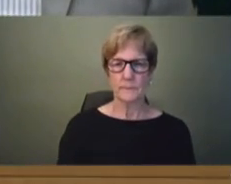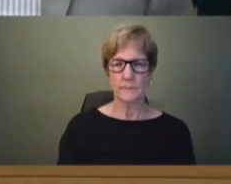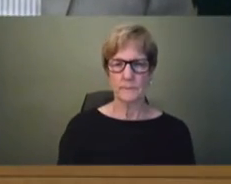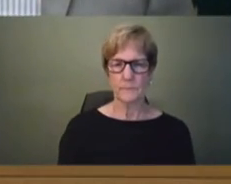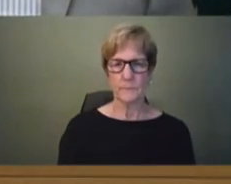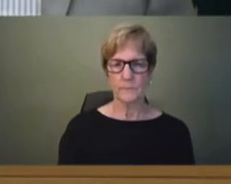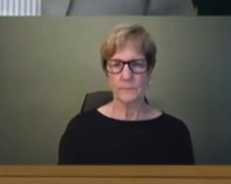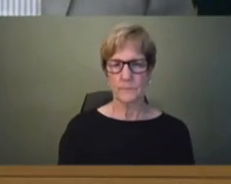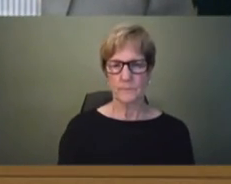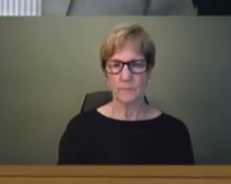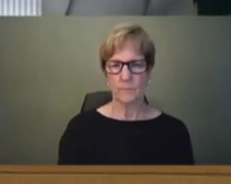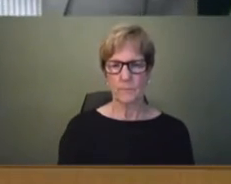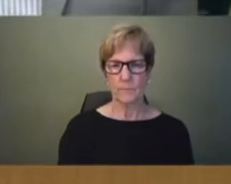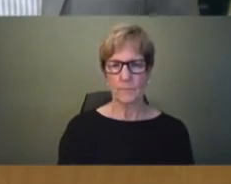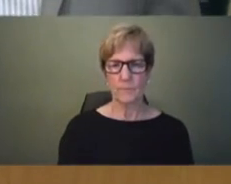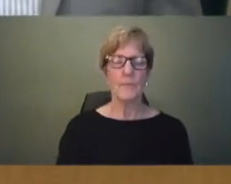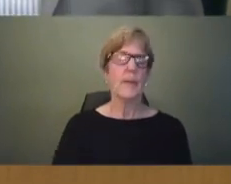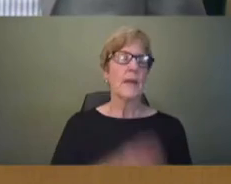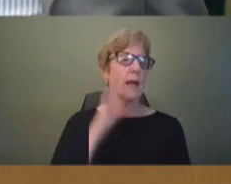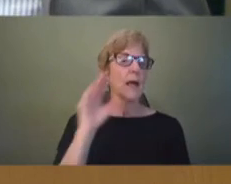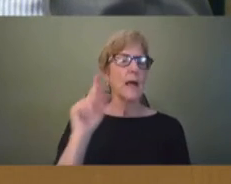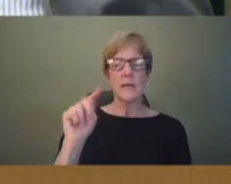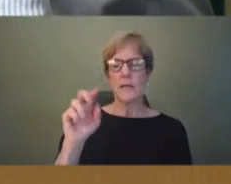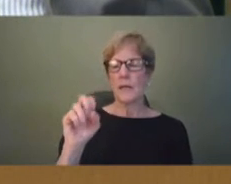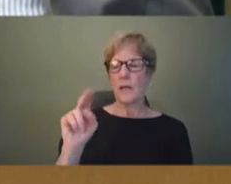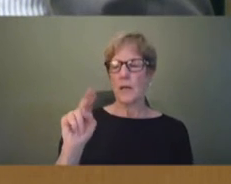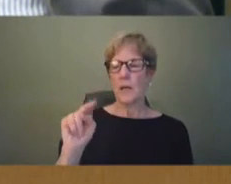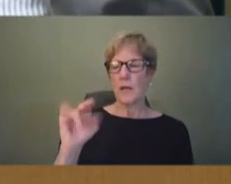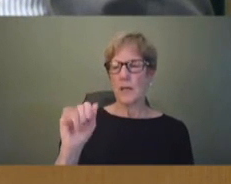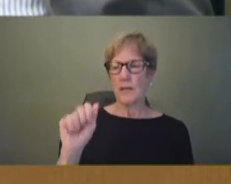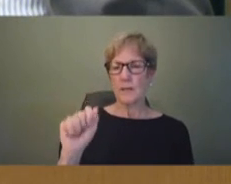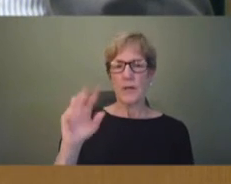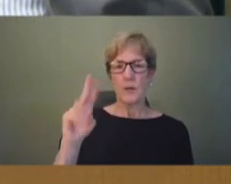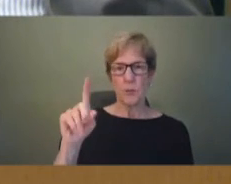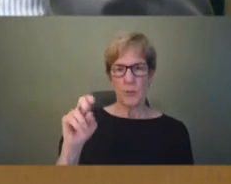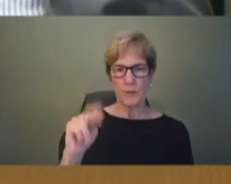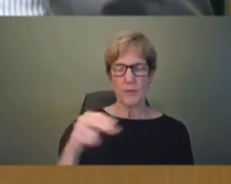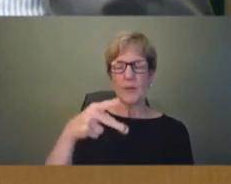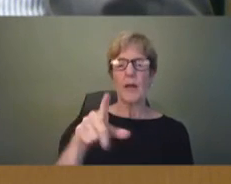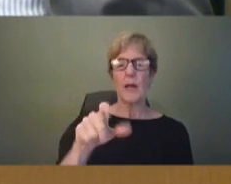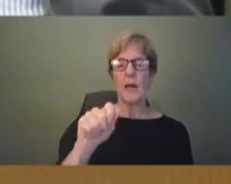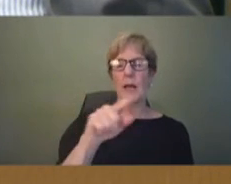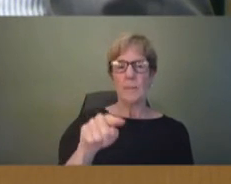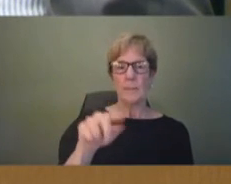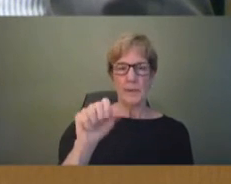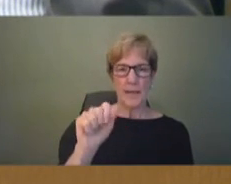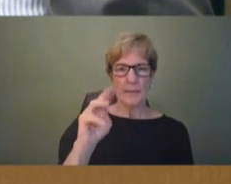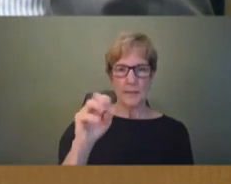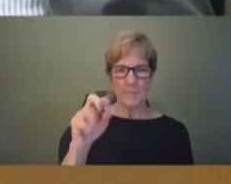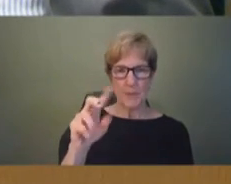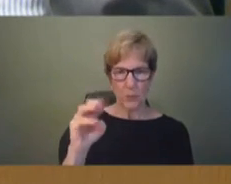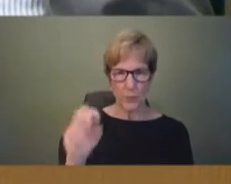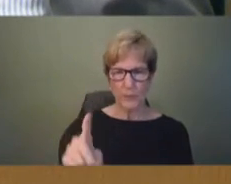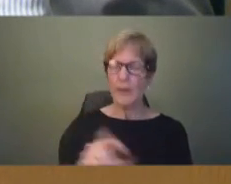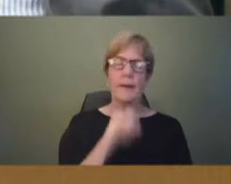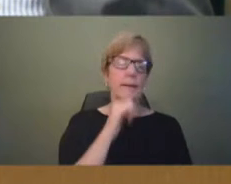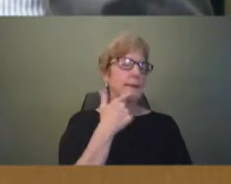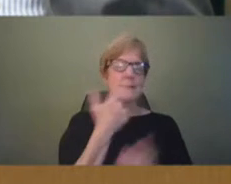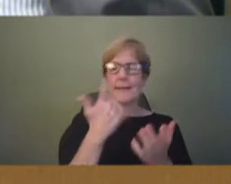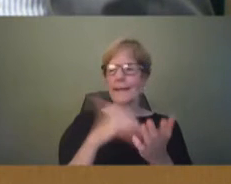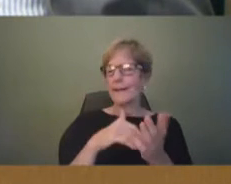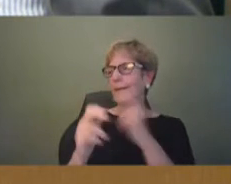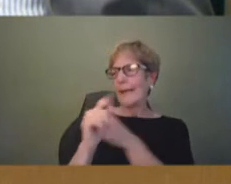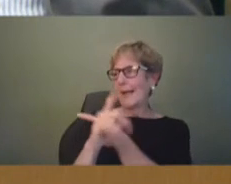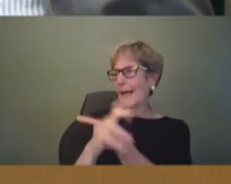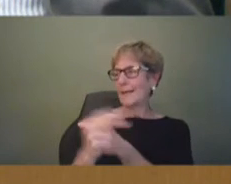you um hi my name is Tanya Wilson I'm here to represent the plaza Midwood neighborhood association I'm not going to re reiterate anything that Allan has said he's